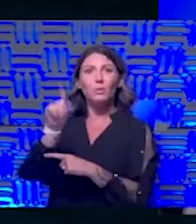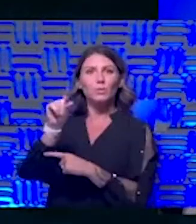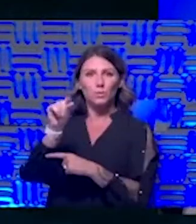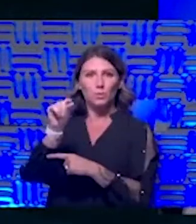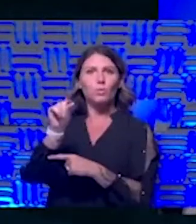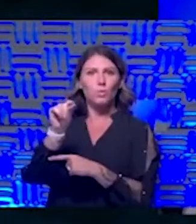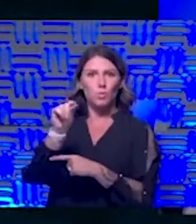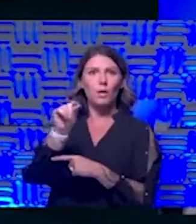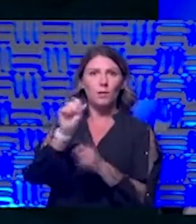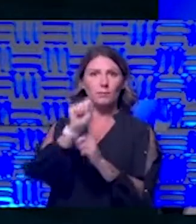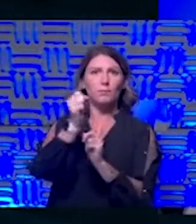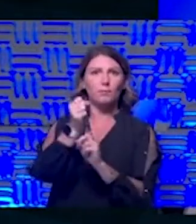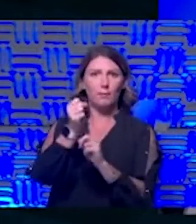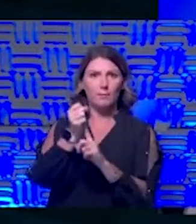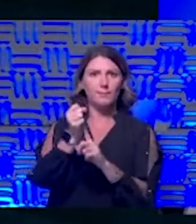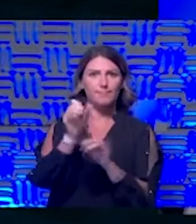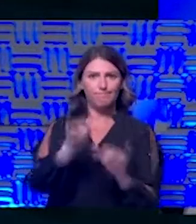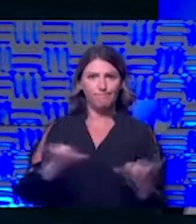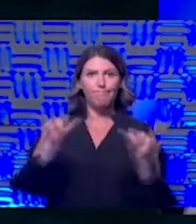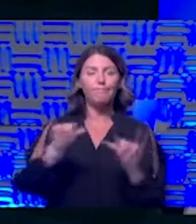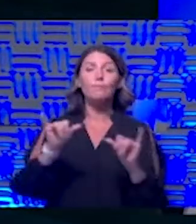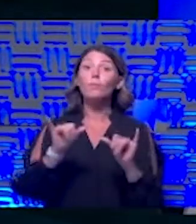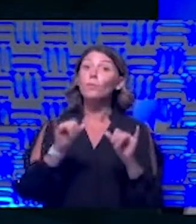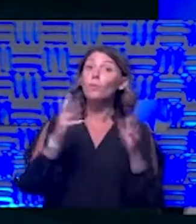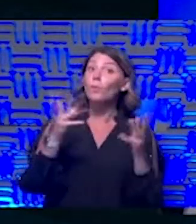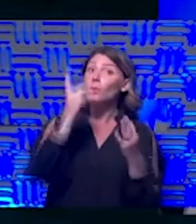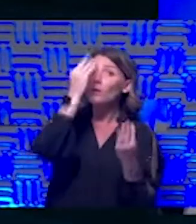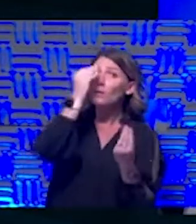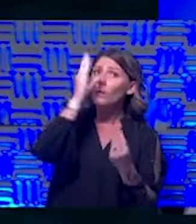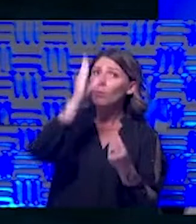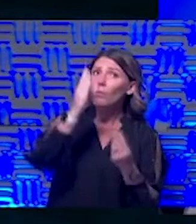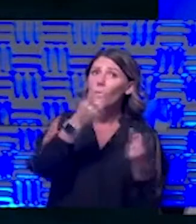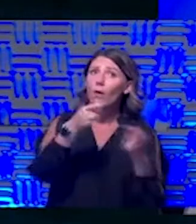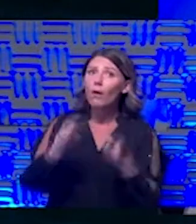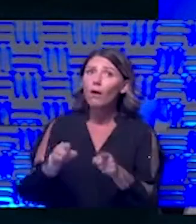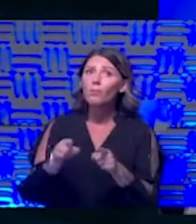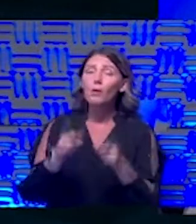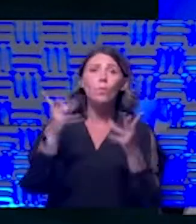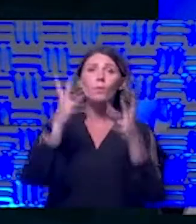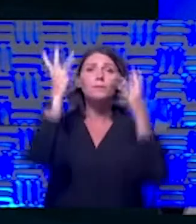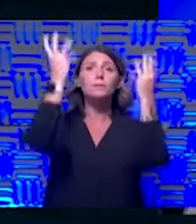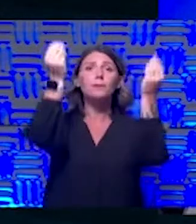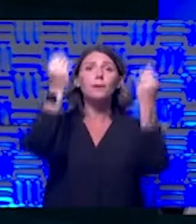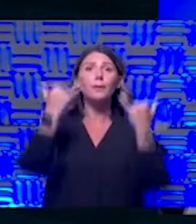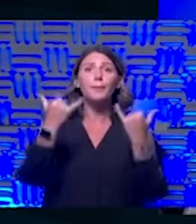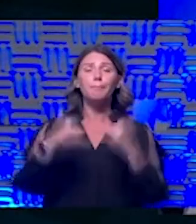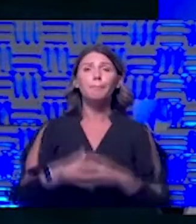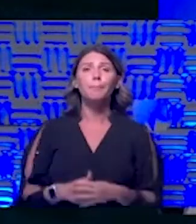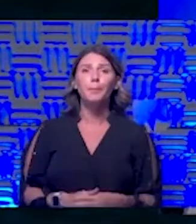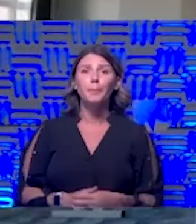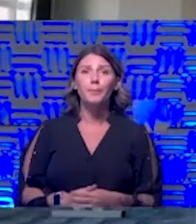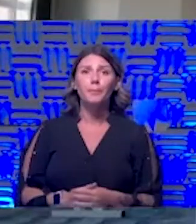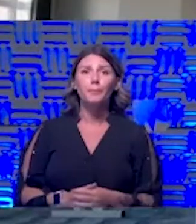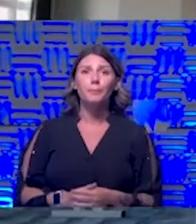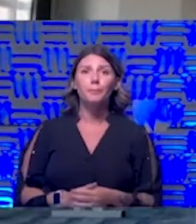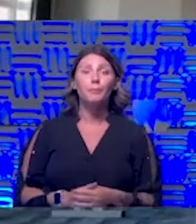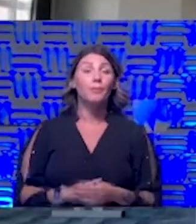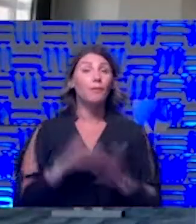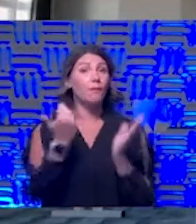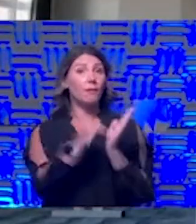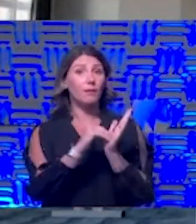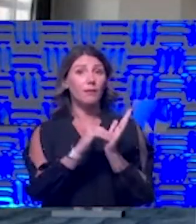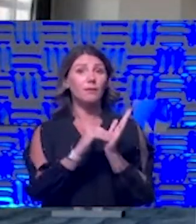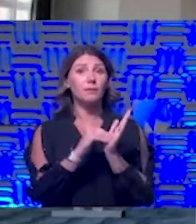consistently again. And what do you think's going to come now, Dana? What's out there? You know, again, I